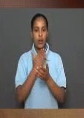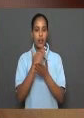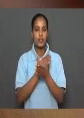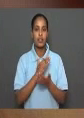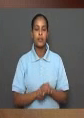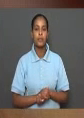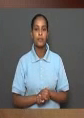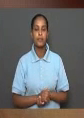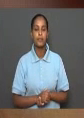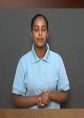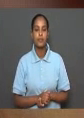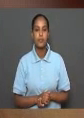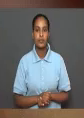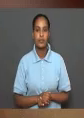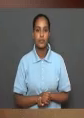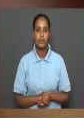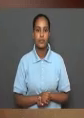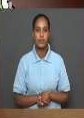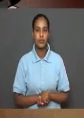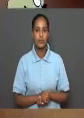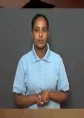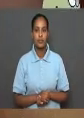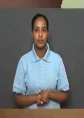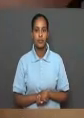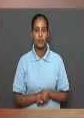Let's get back to our lesson.